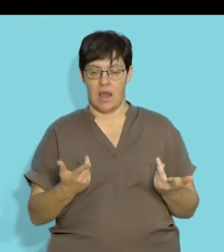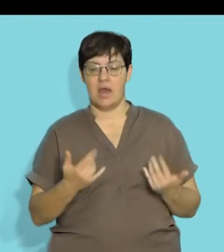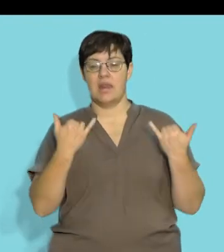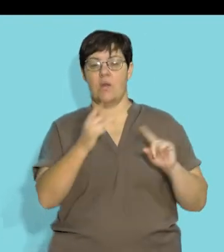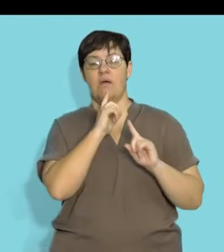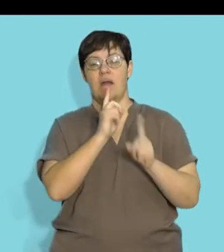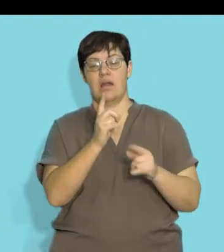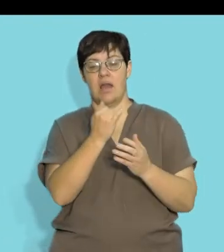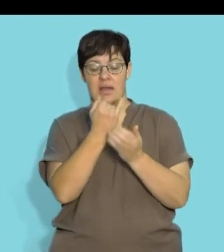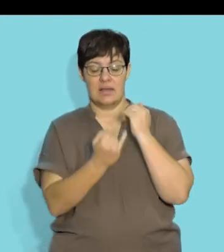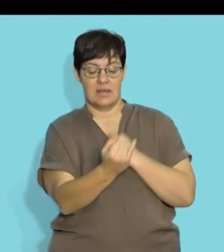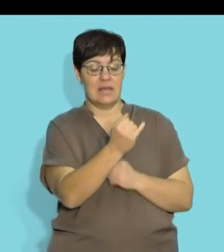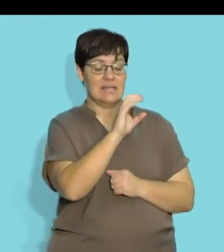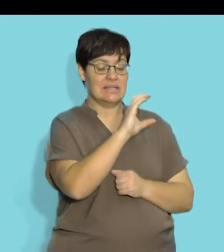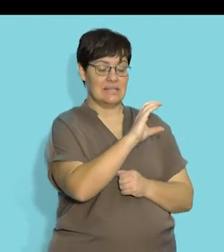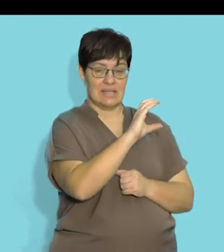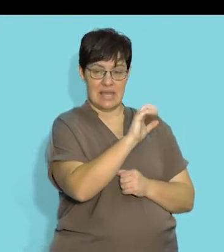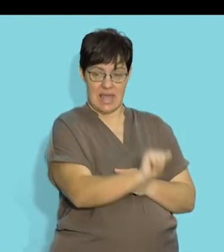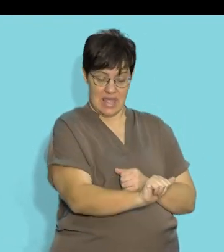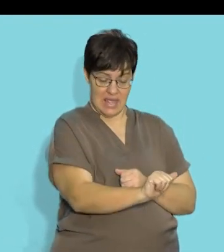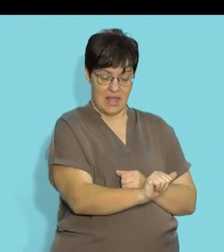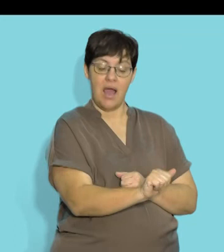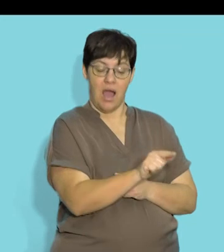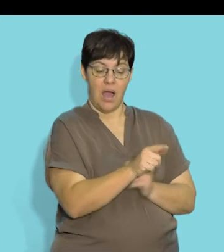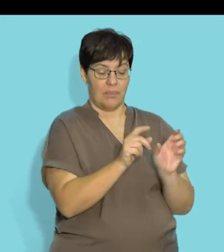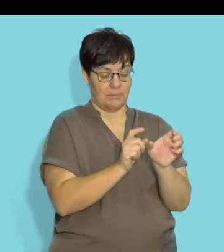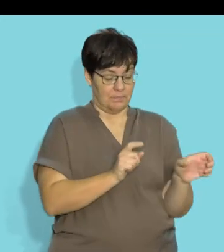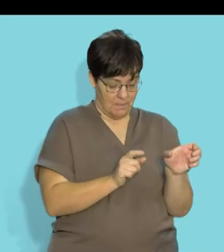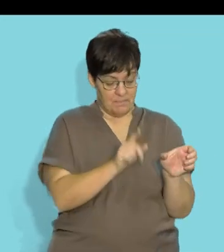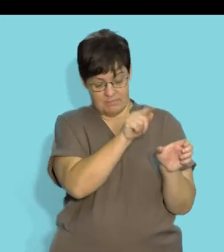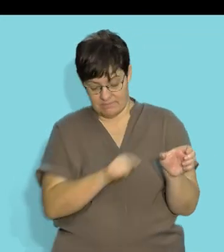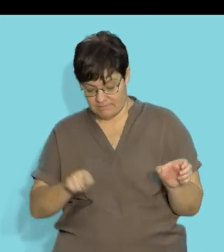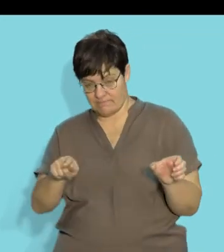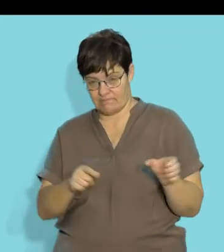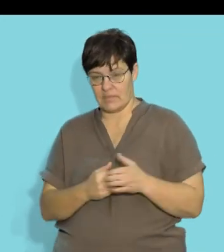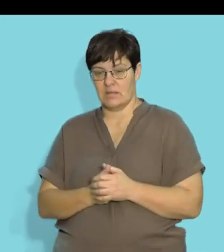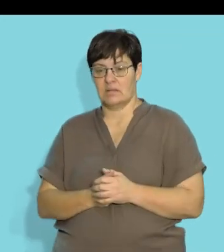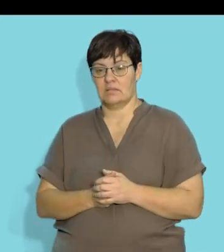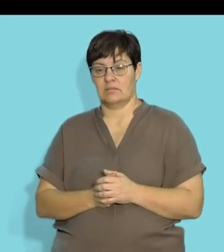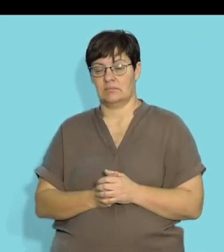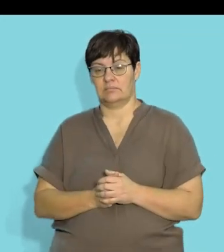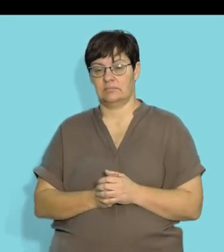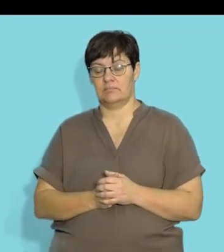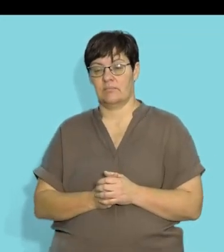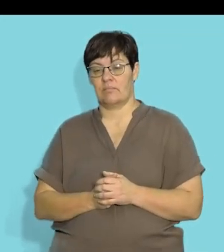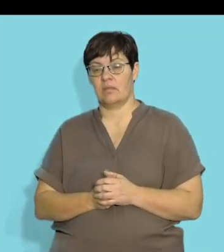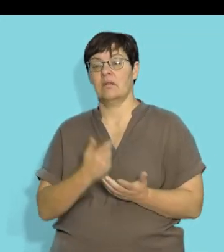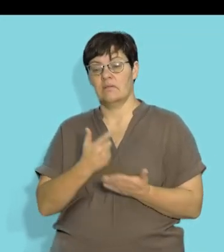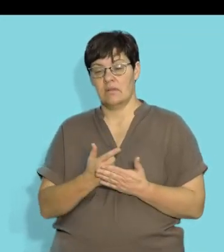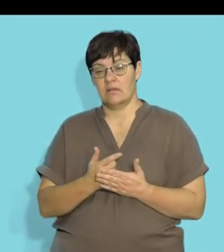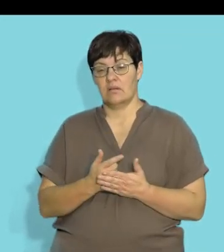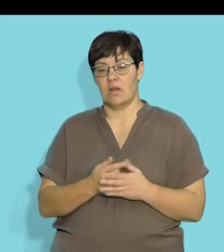to isolate our unknown, which is the concentration of acid. So the concentration of acid in this case, if we